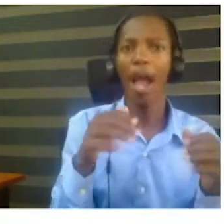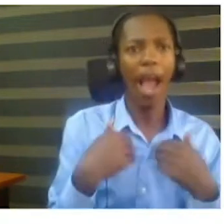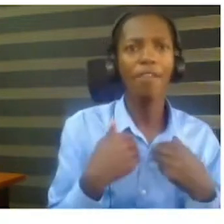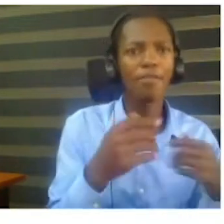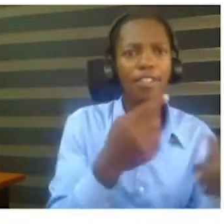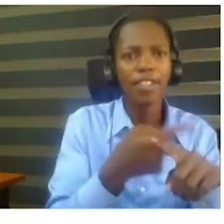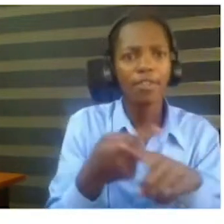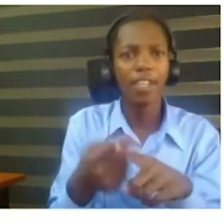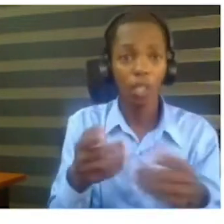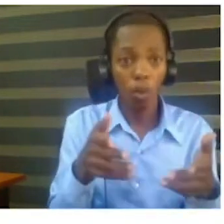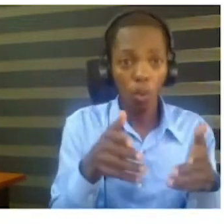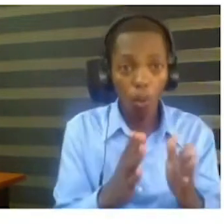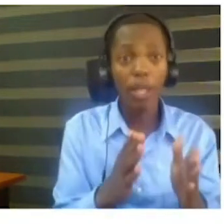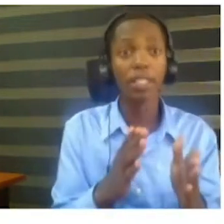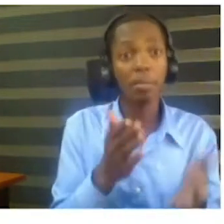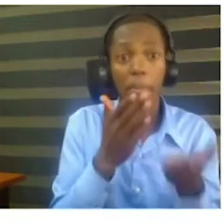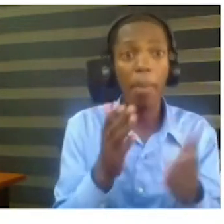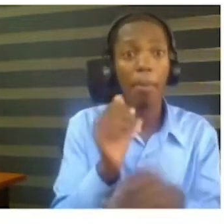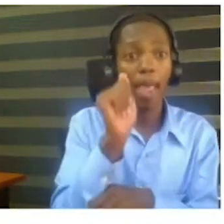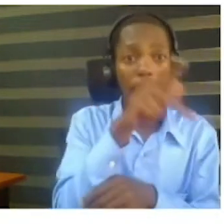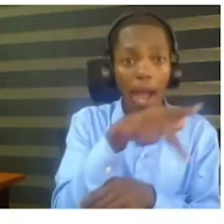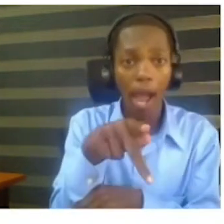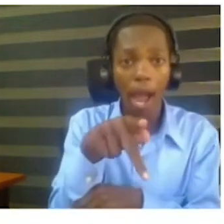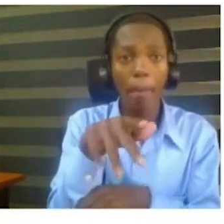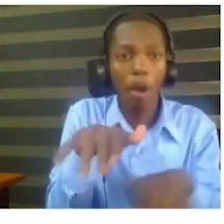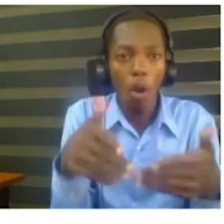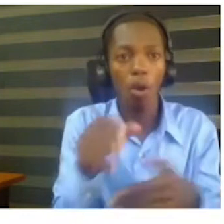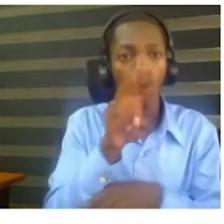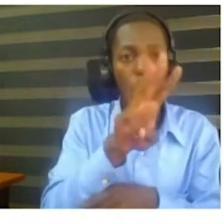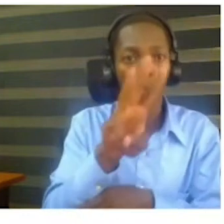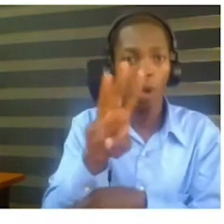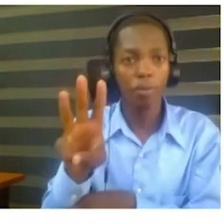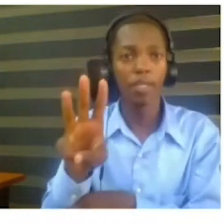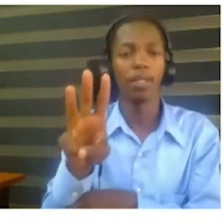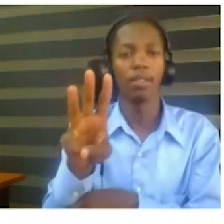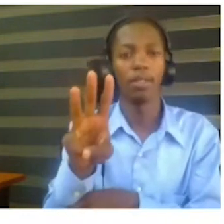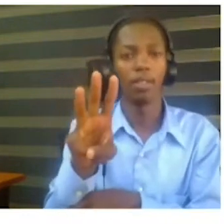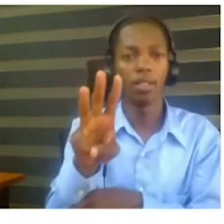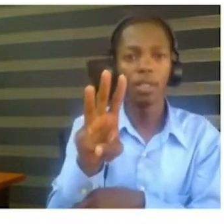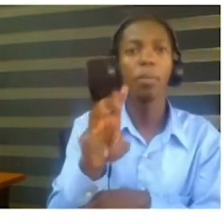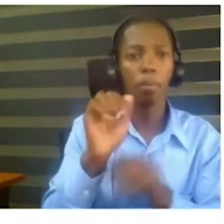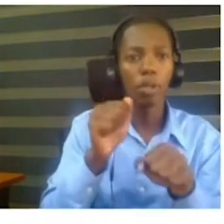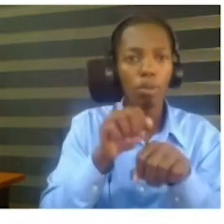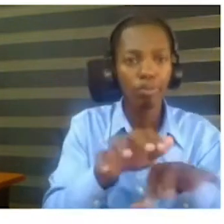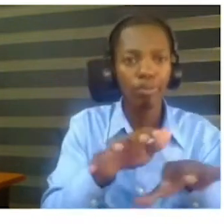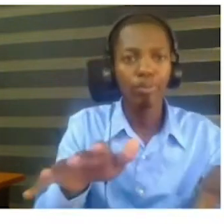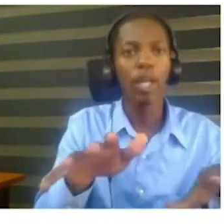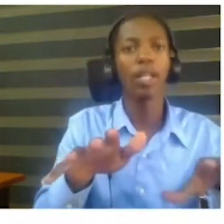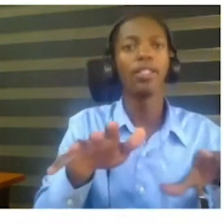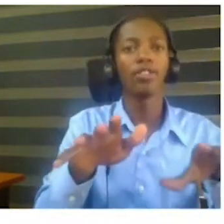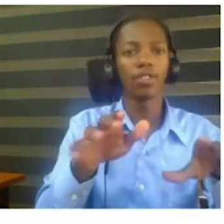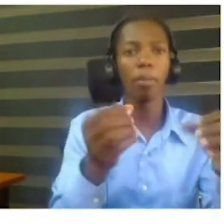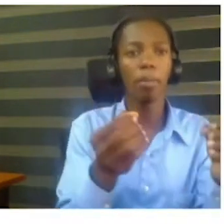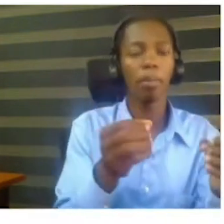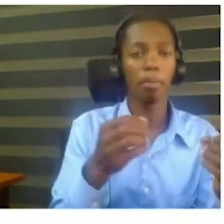app or a website or other tool so that it reaches more people and the diversity in the disability community.